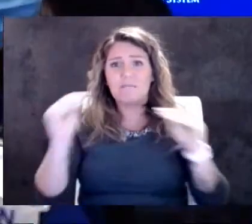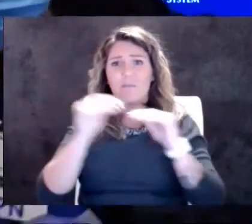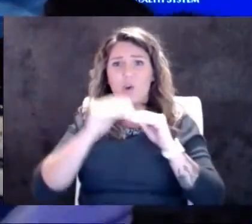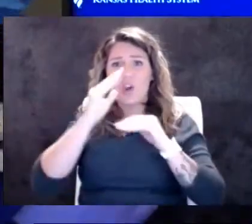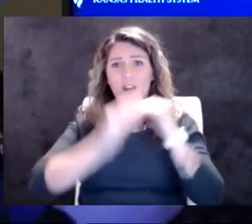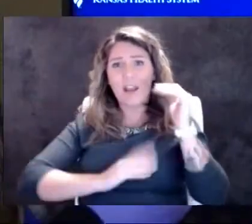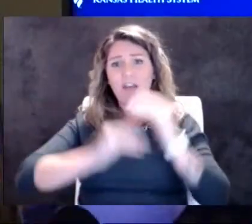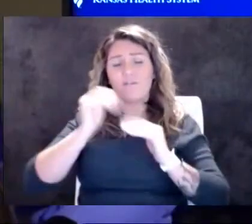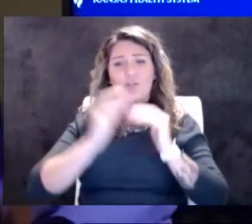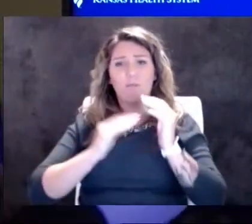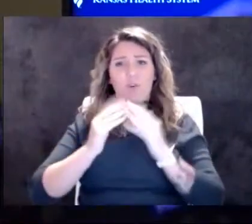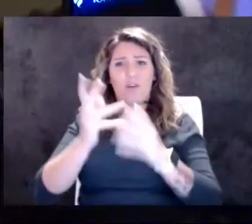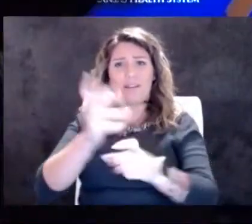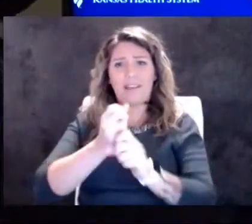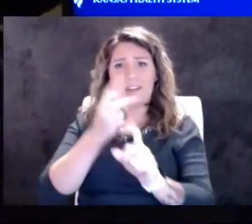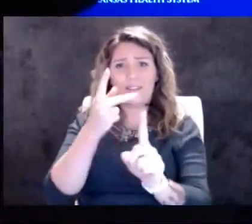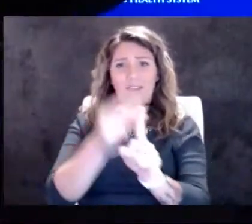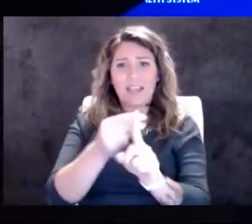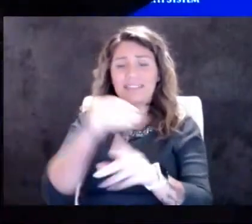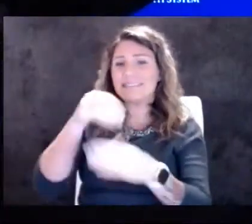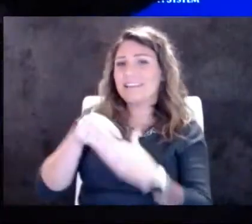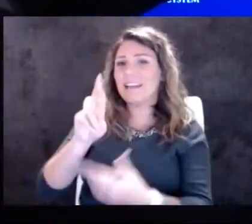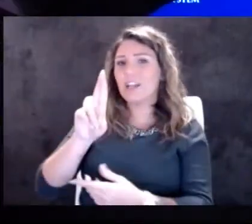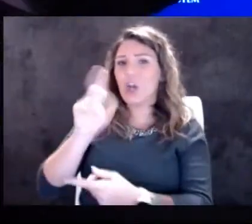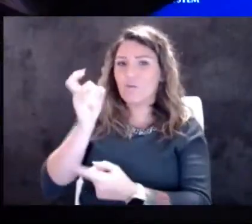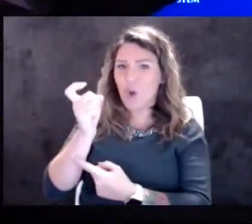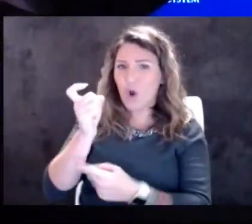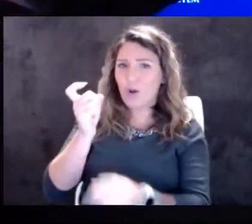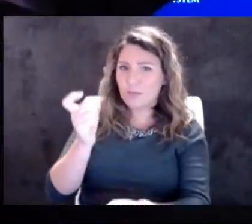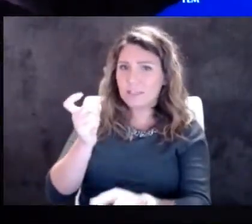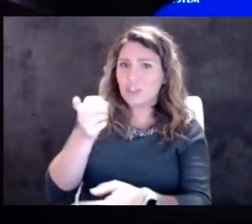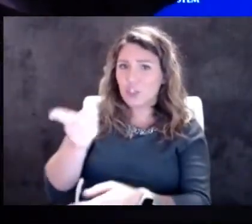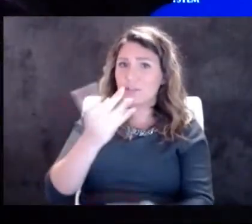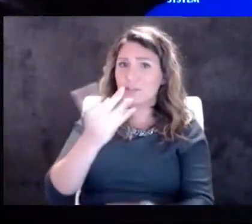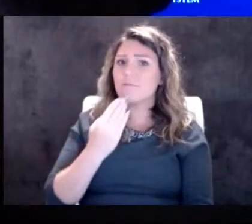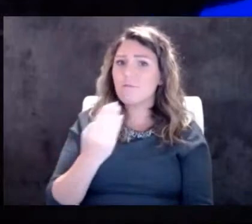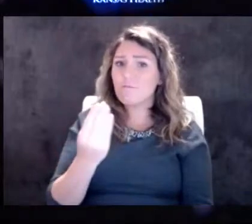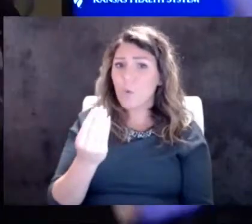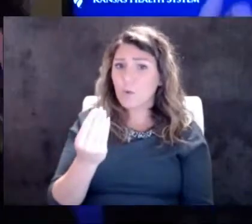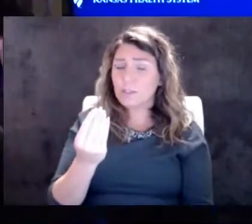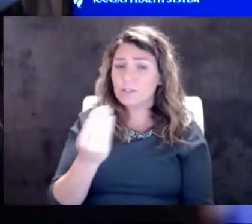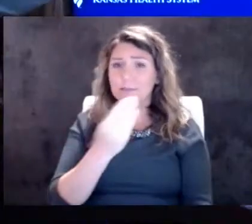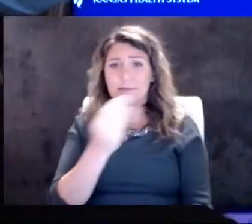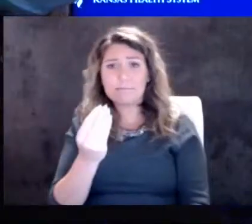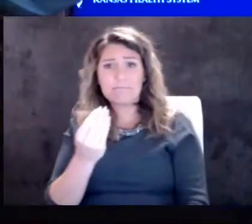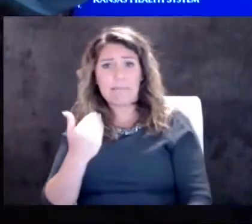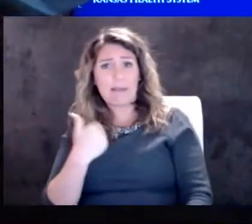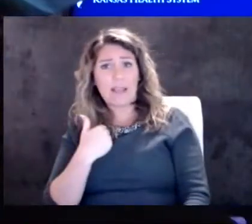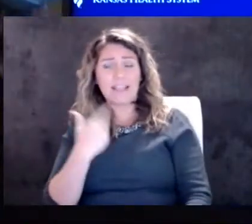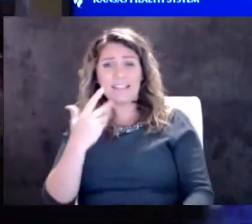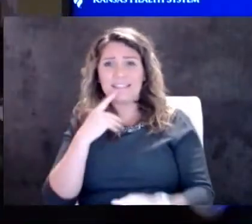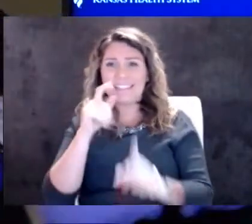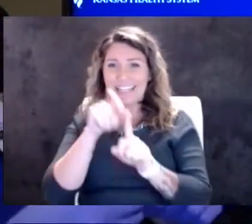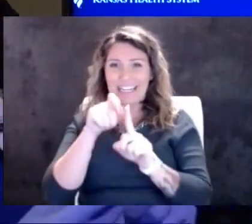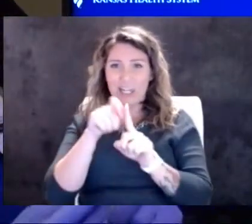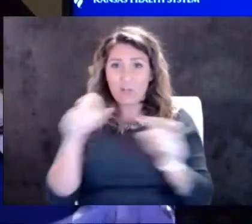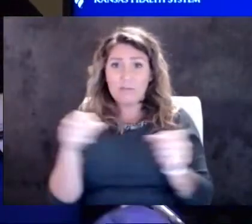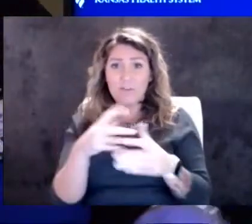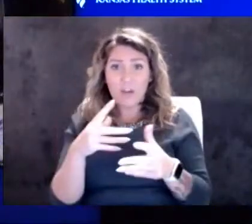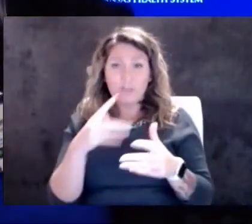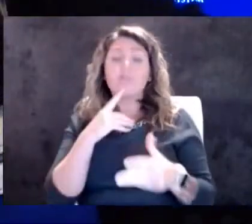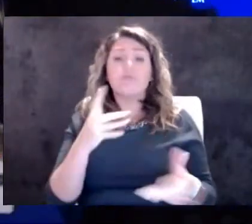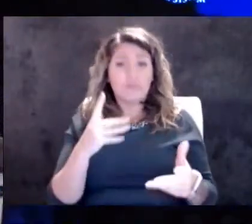her vaccine in a pharmacy. She's 14 and has some needle phobia, some needle fear,